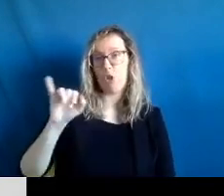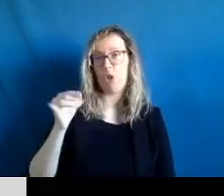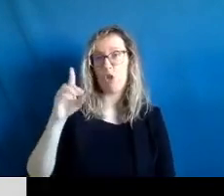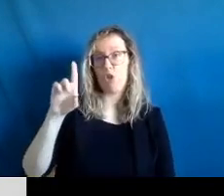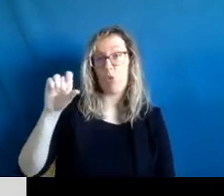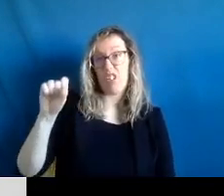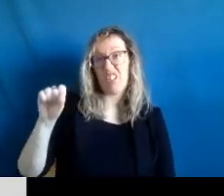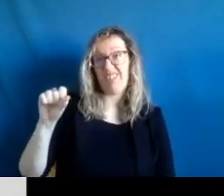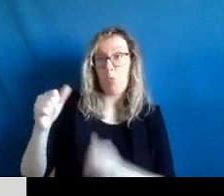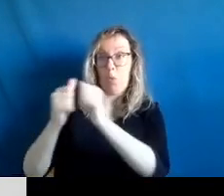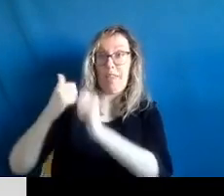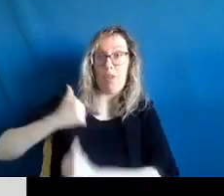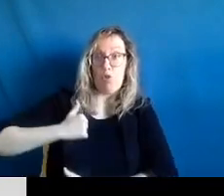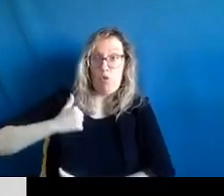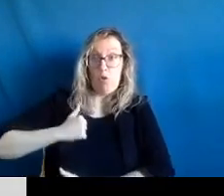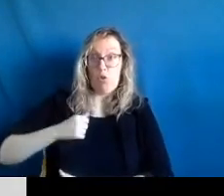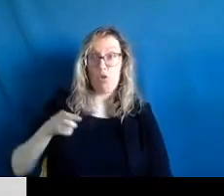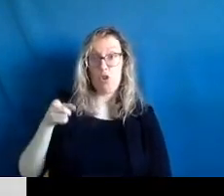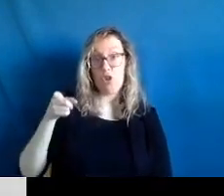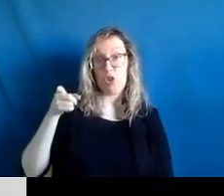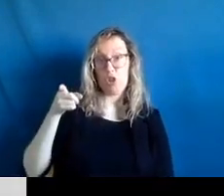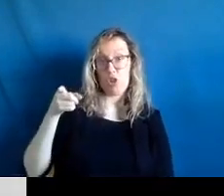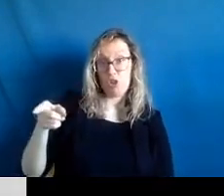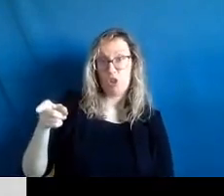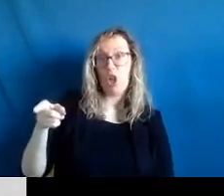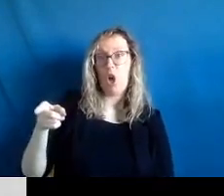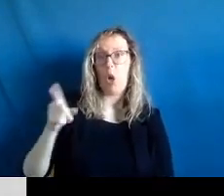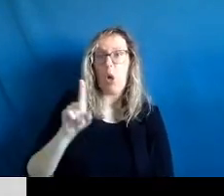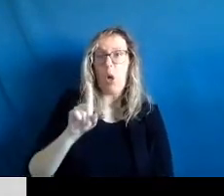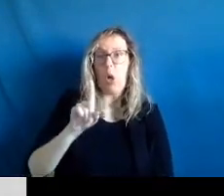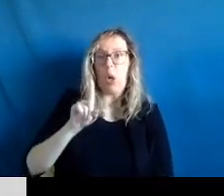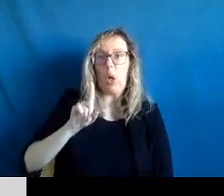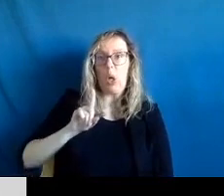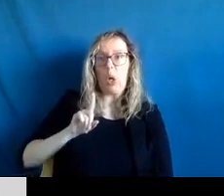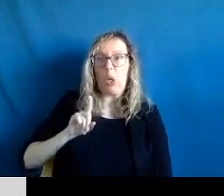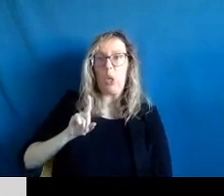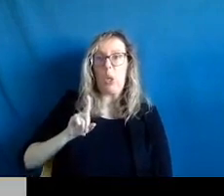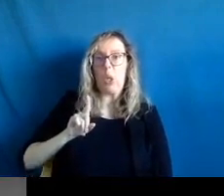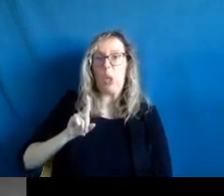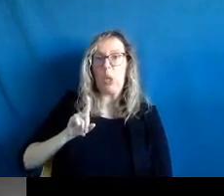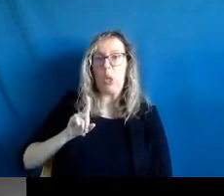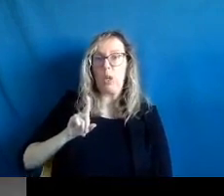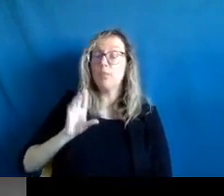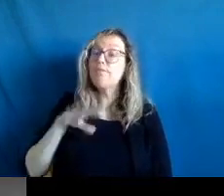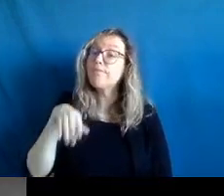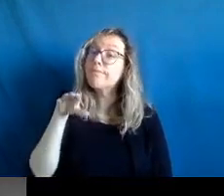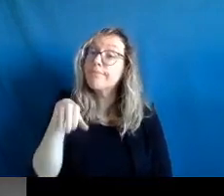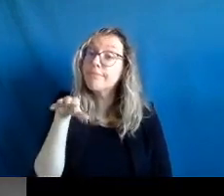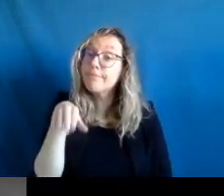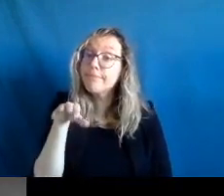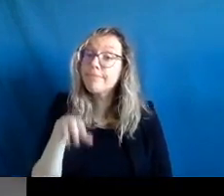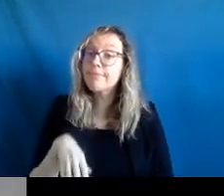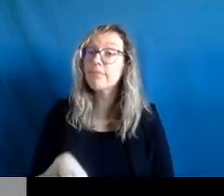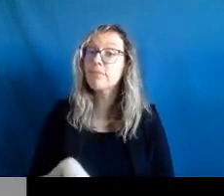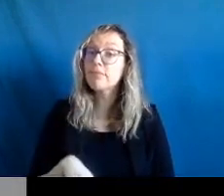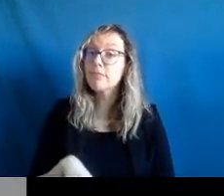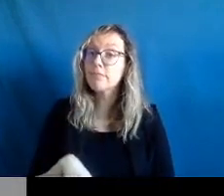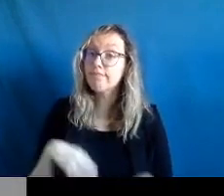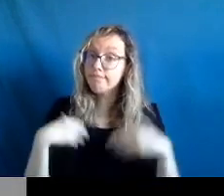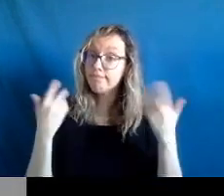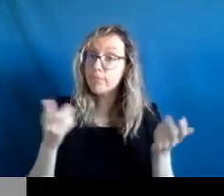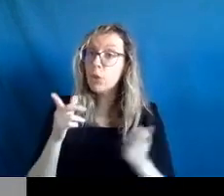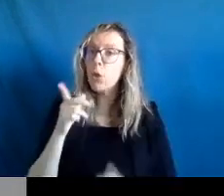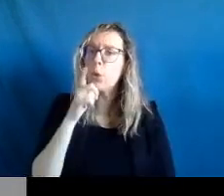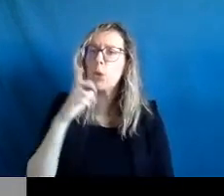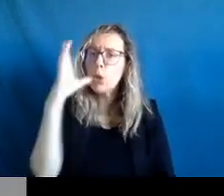When he said, "I am," they shrank back and fell to the ground. He asked them again, "Jesus the Nazarene." "I